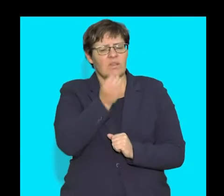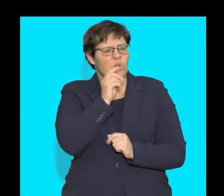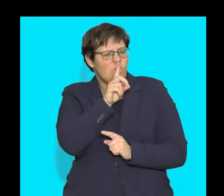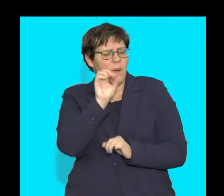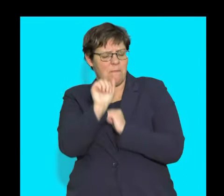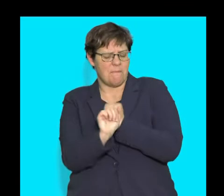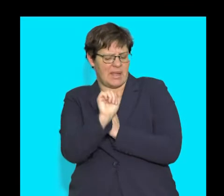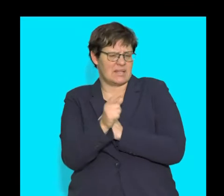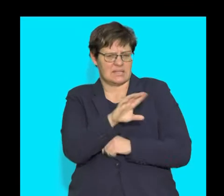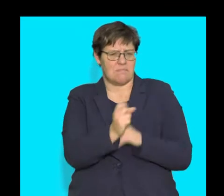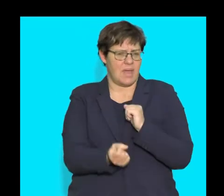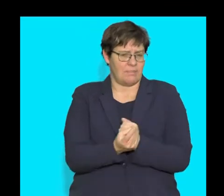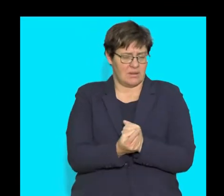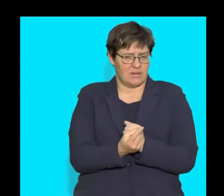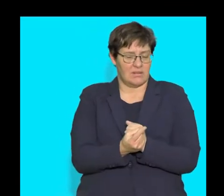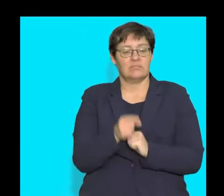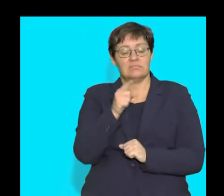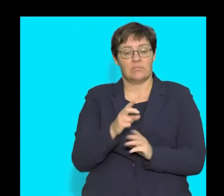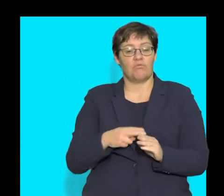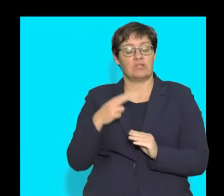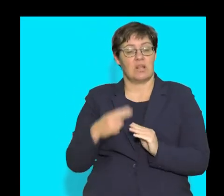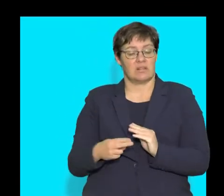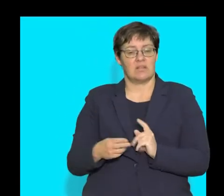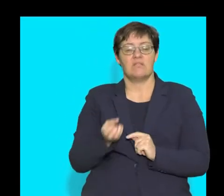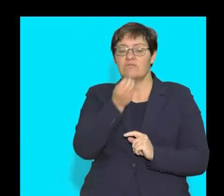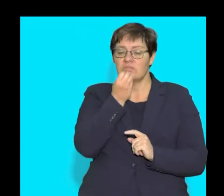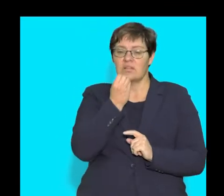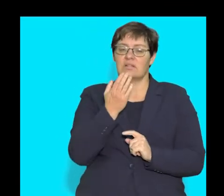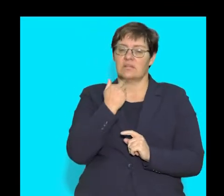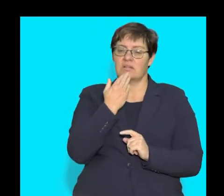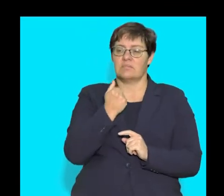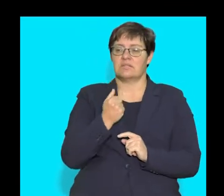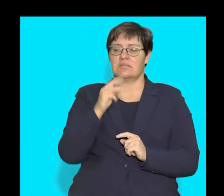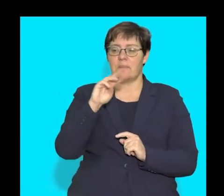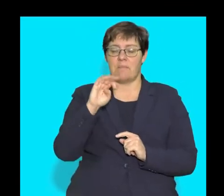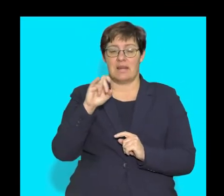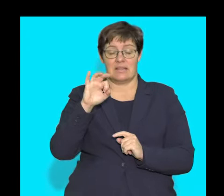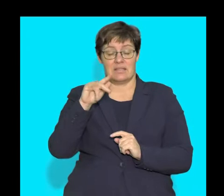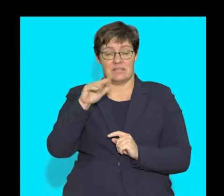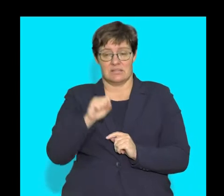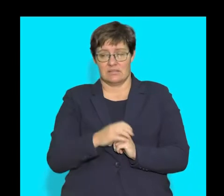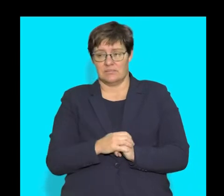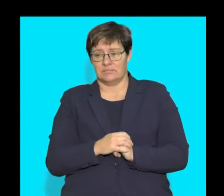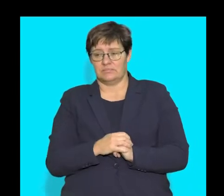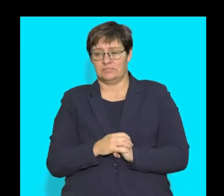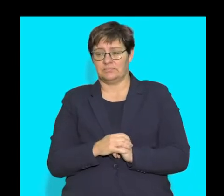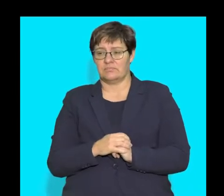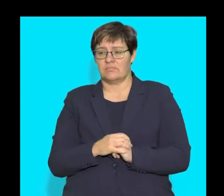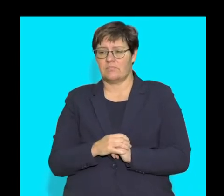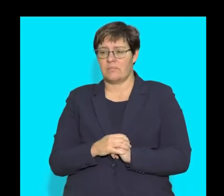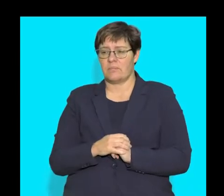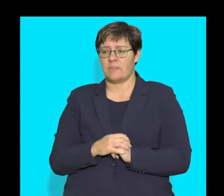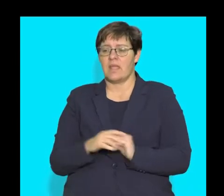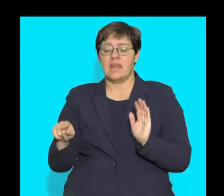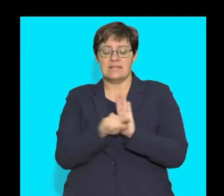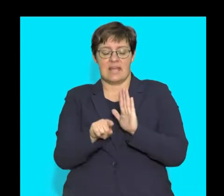mechanism and how that results in conditions such as diabetes mellitus. Okay? The concept of negative